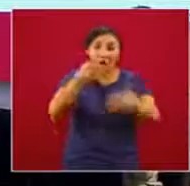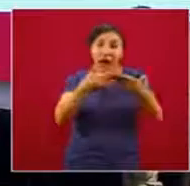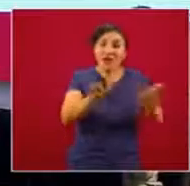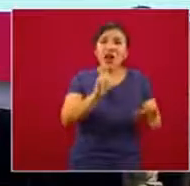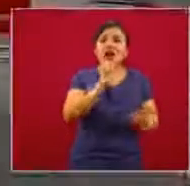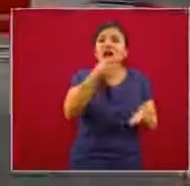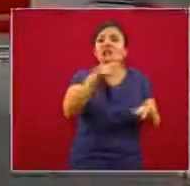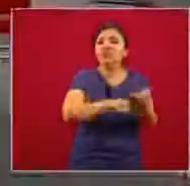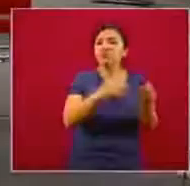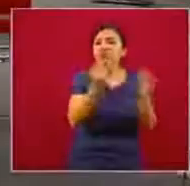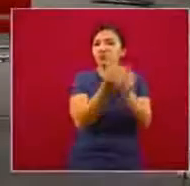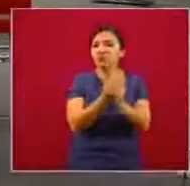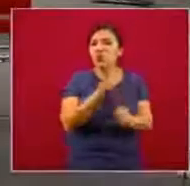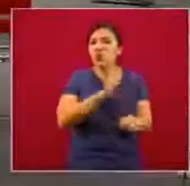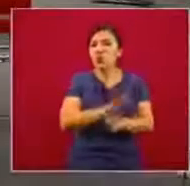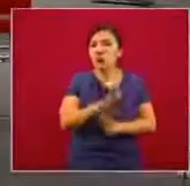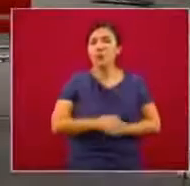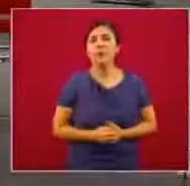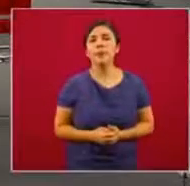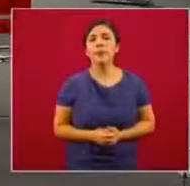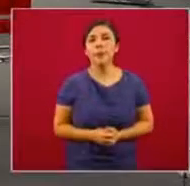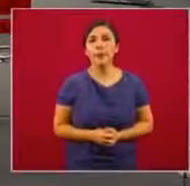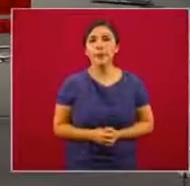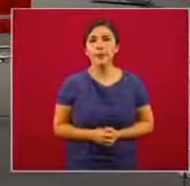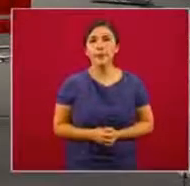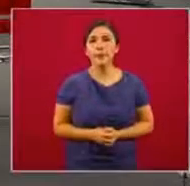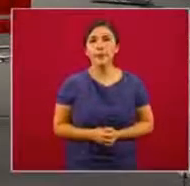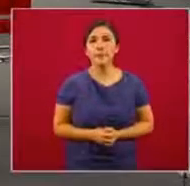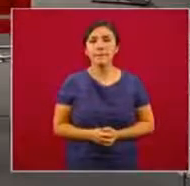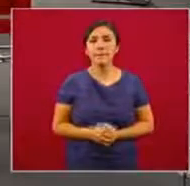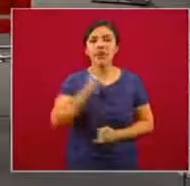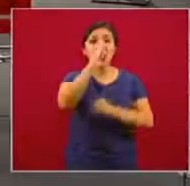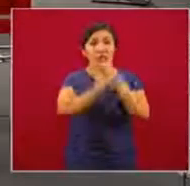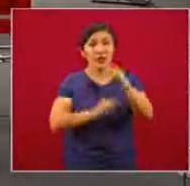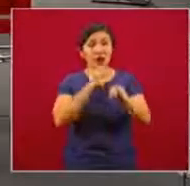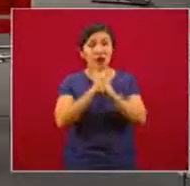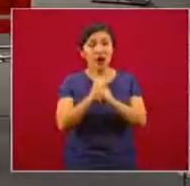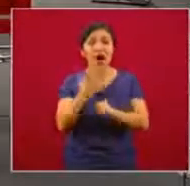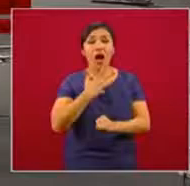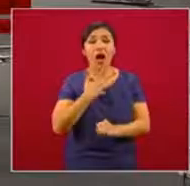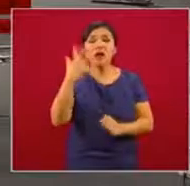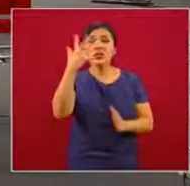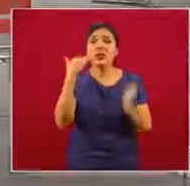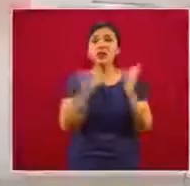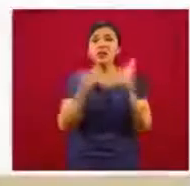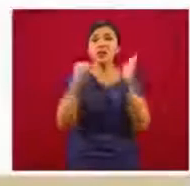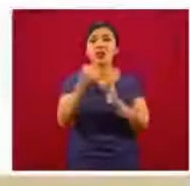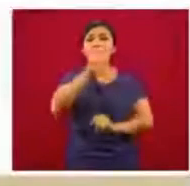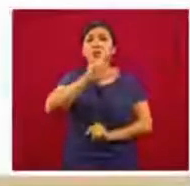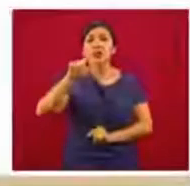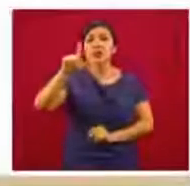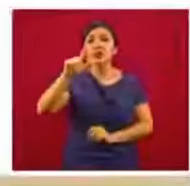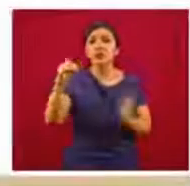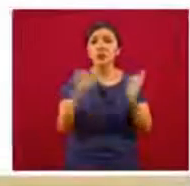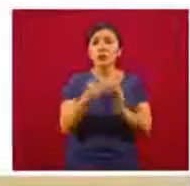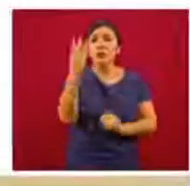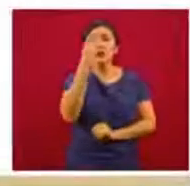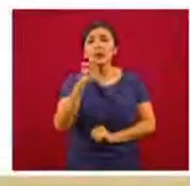in terms of conditions for reopening. At an international level,